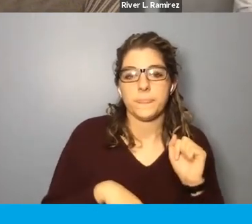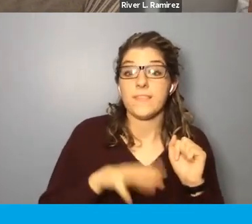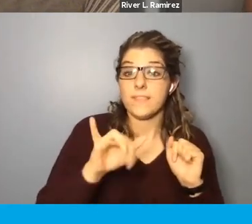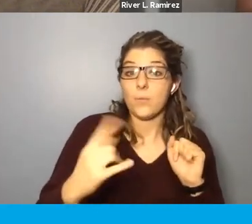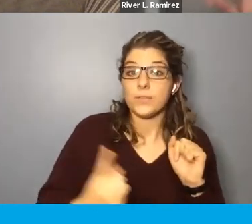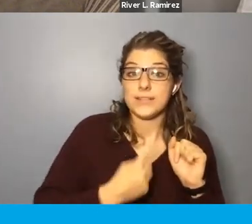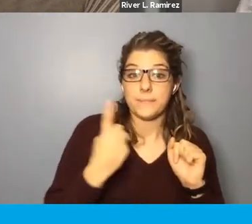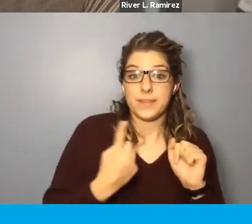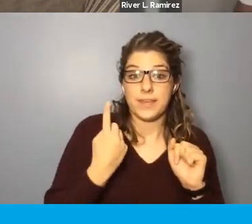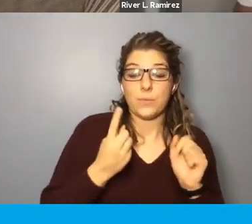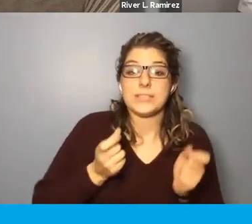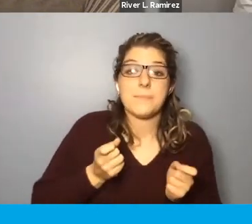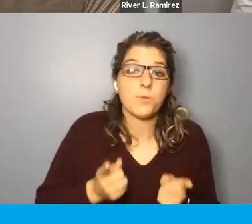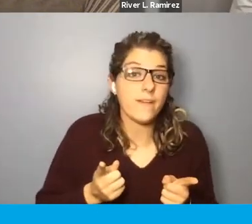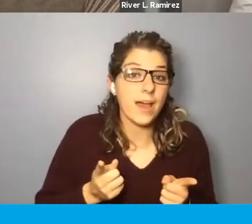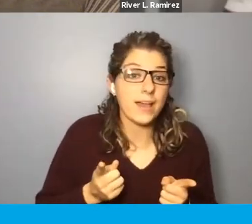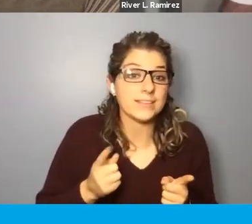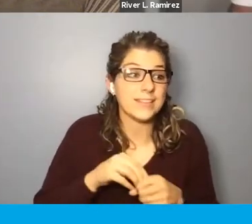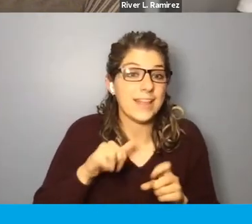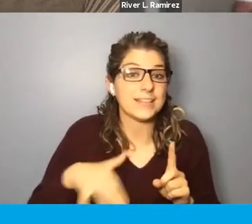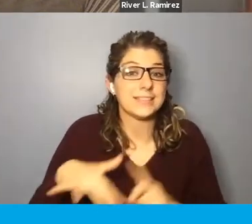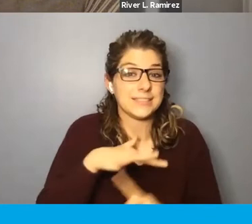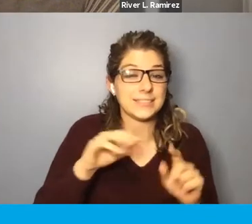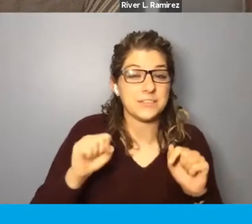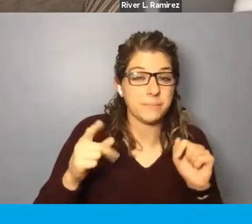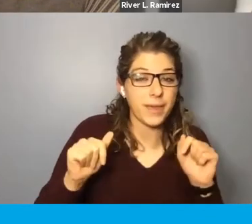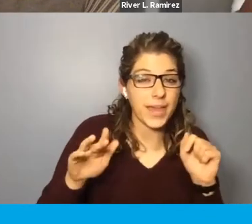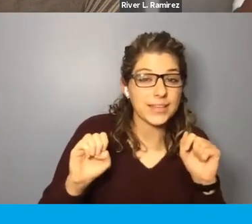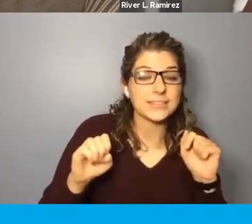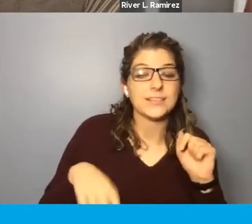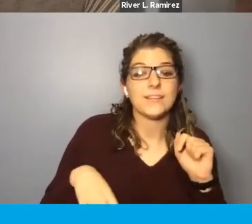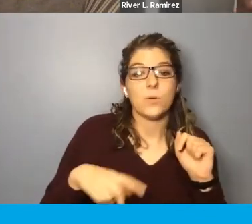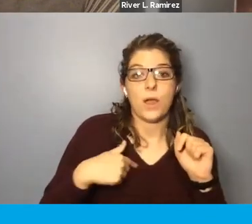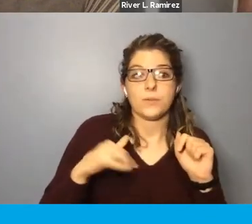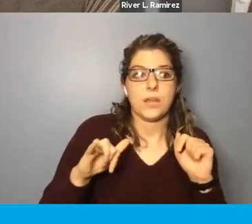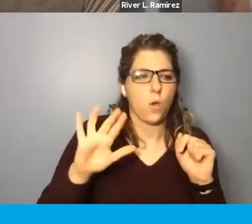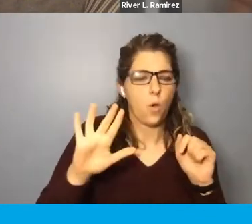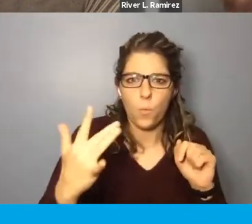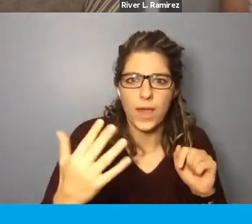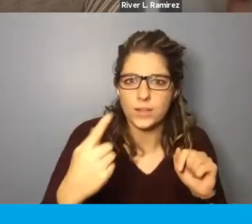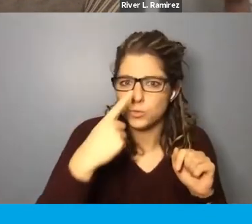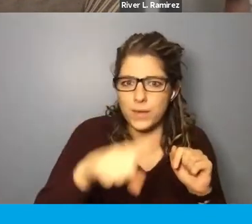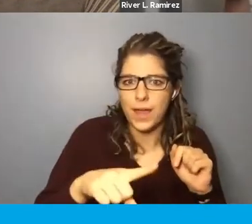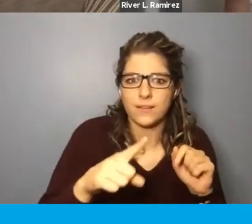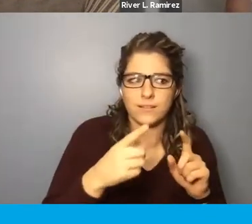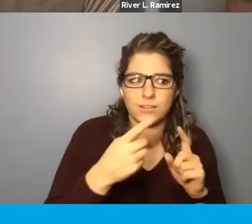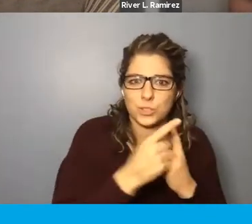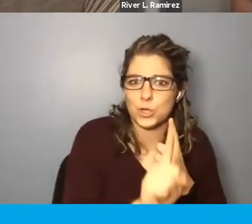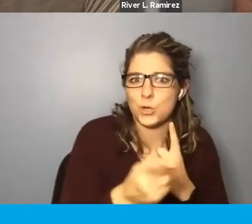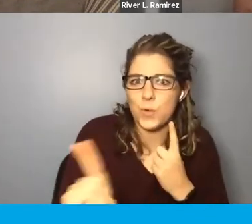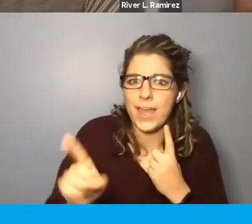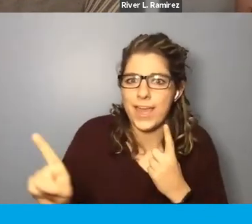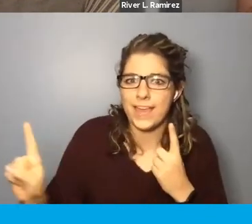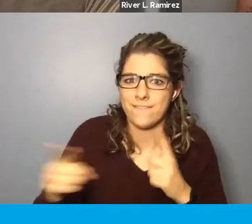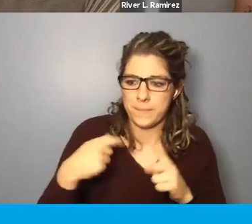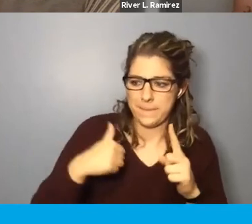that was like improvised in the space, where I was like, oh, wait, can you guys like turn away from me? Cause one